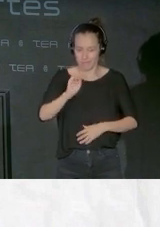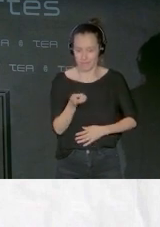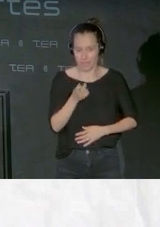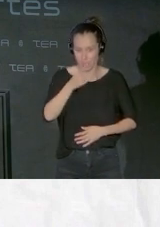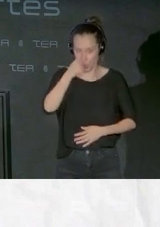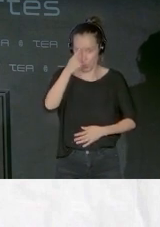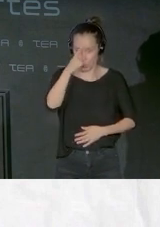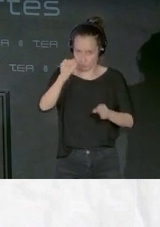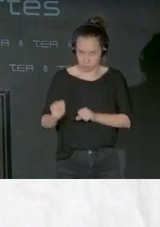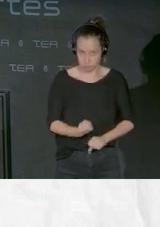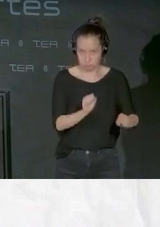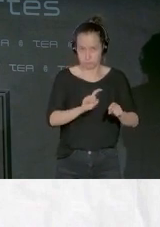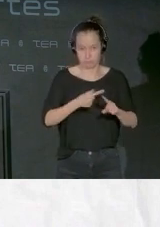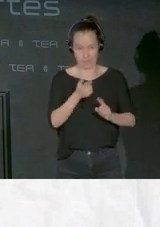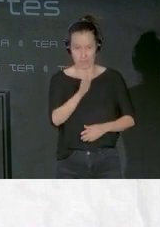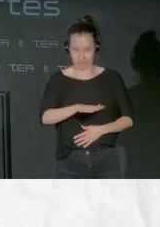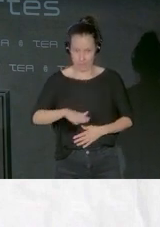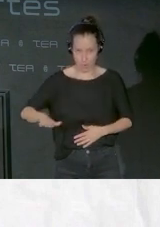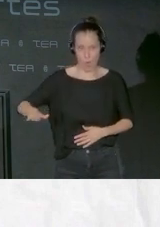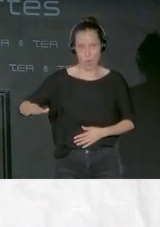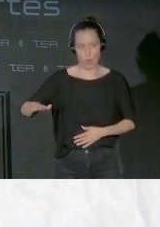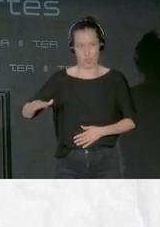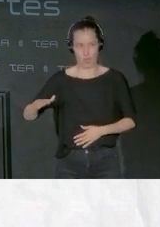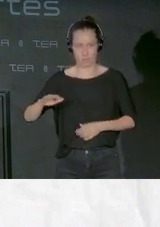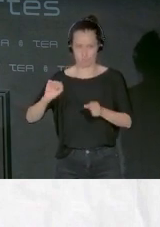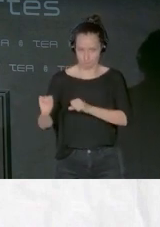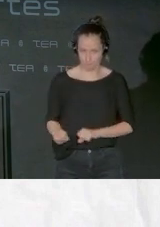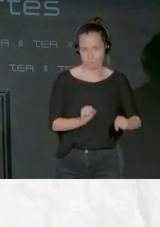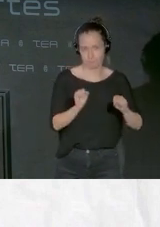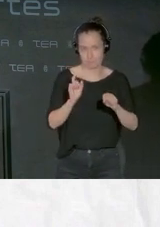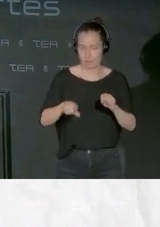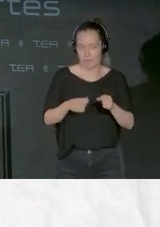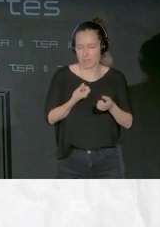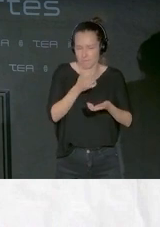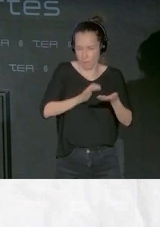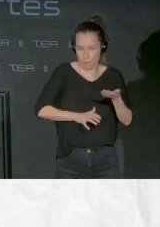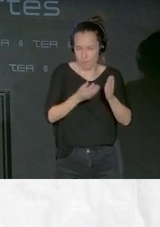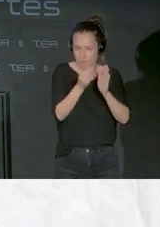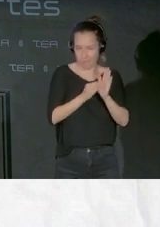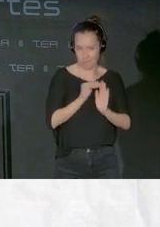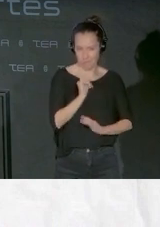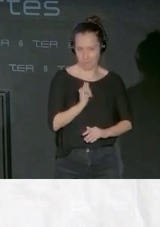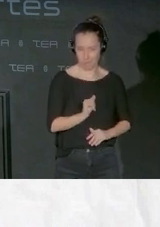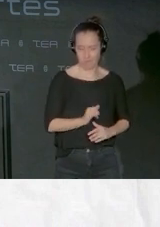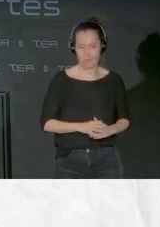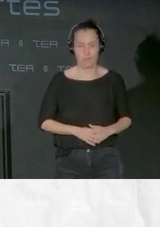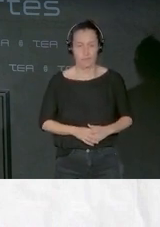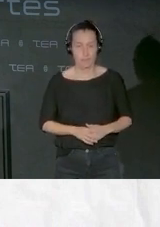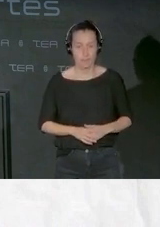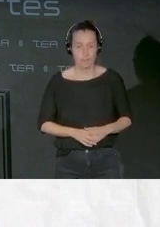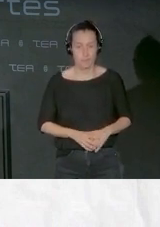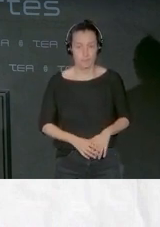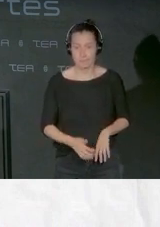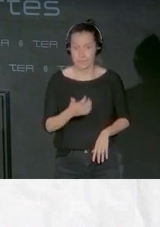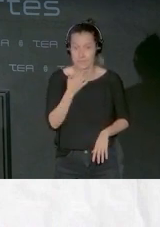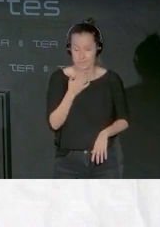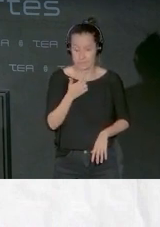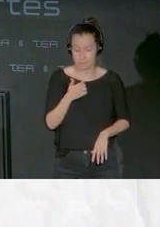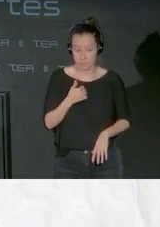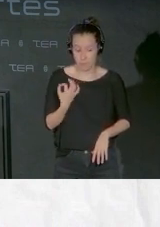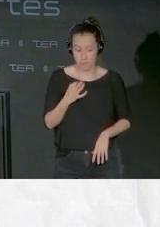deeply at protection of minors. But if I had to give you two, three snapshots of what we